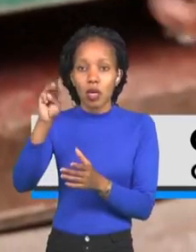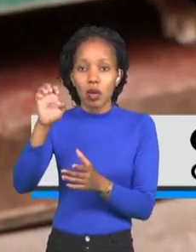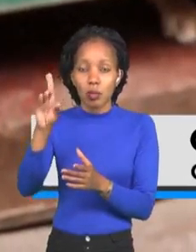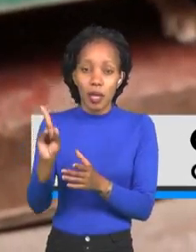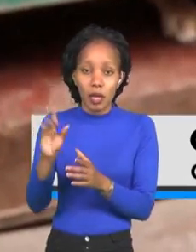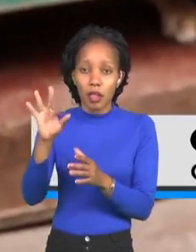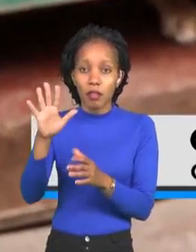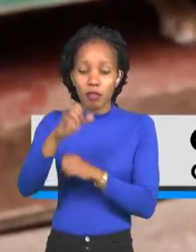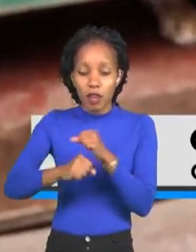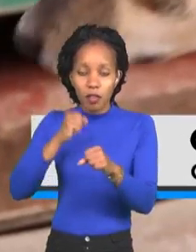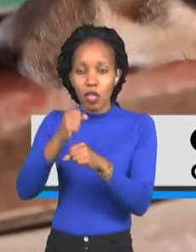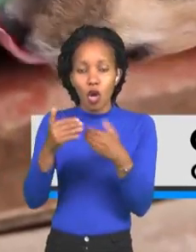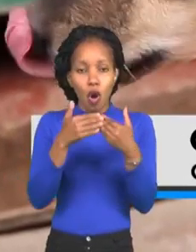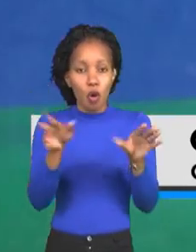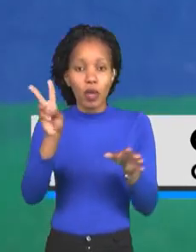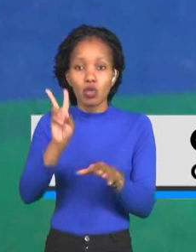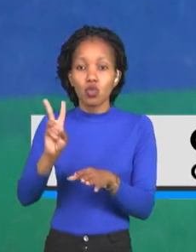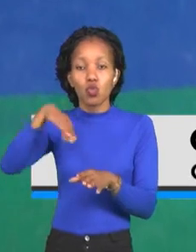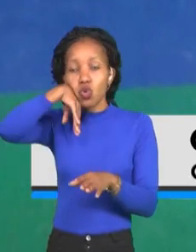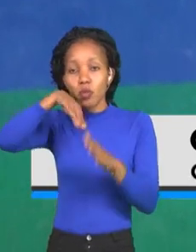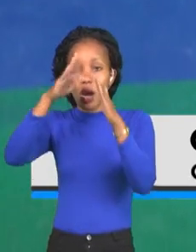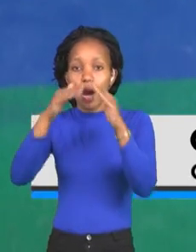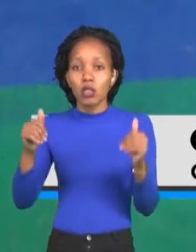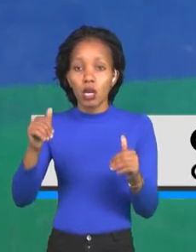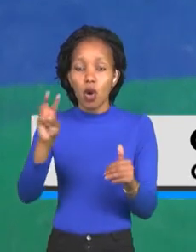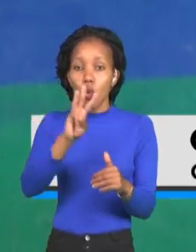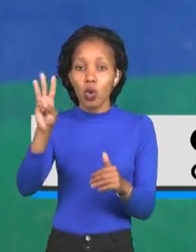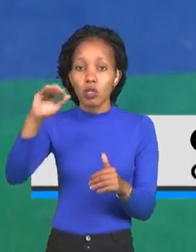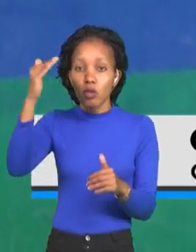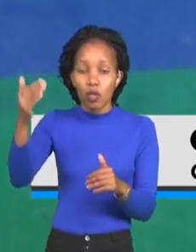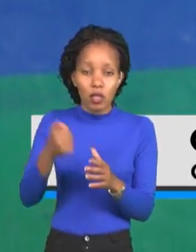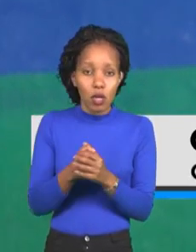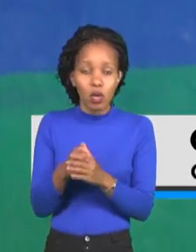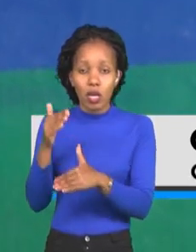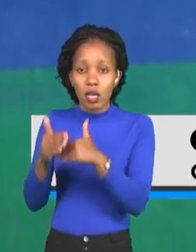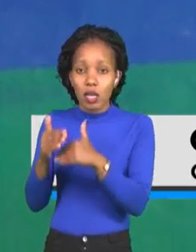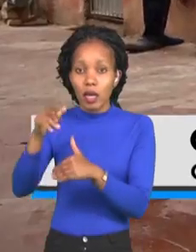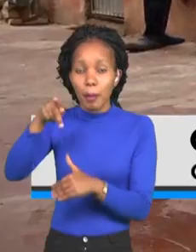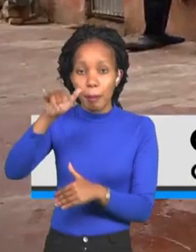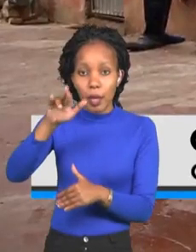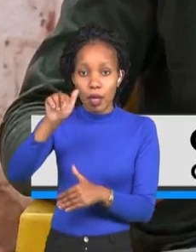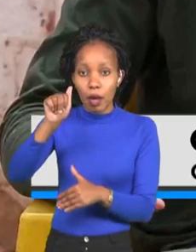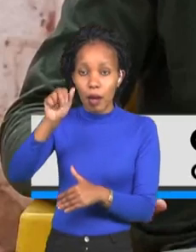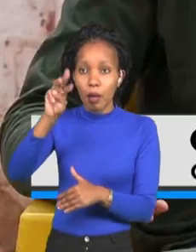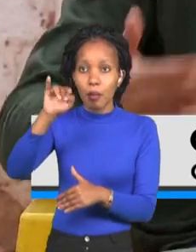35, has opened two dog shelters in a desert area west of Cairo near the famed Giza pyramids.